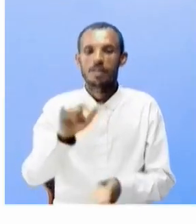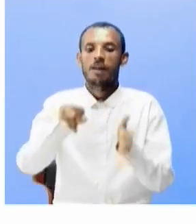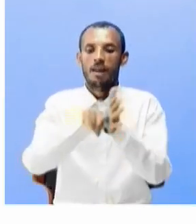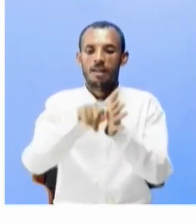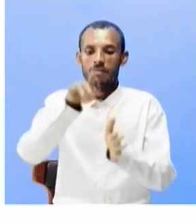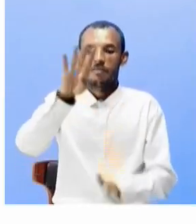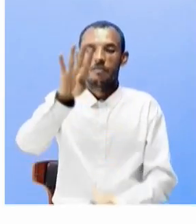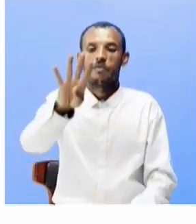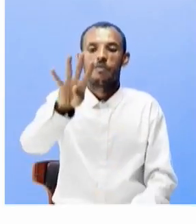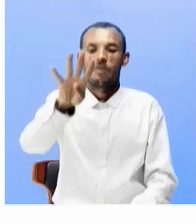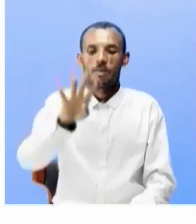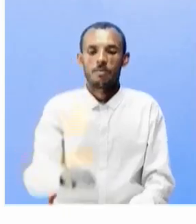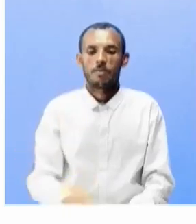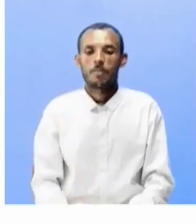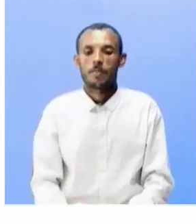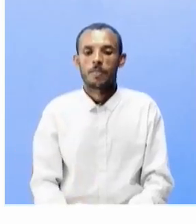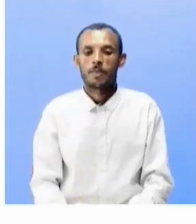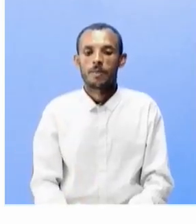negative 4.